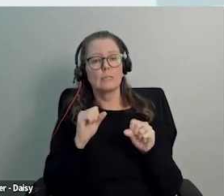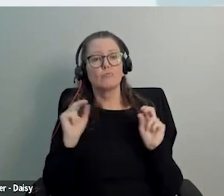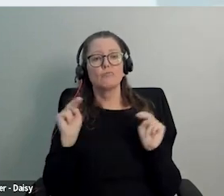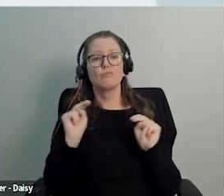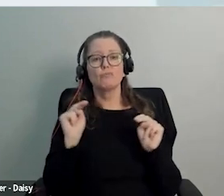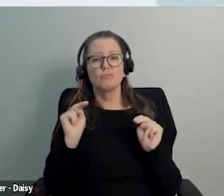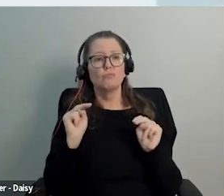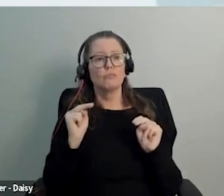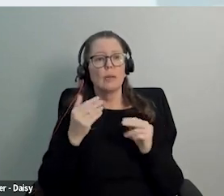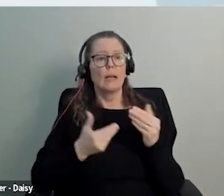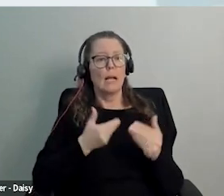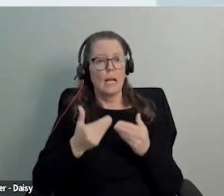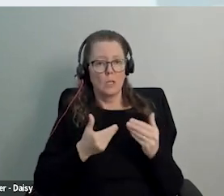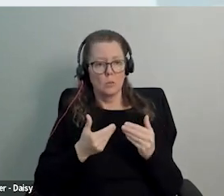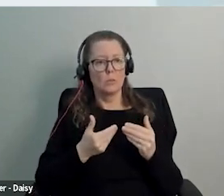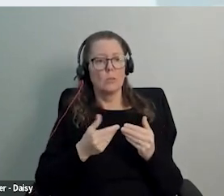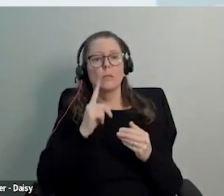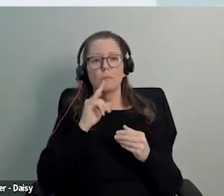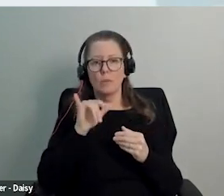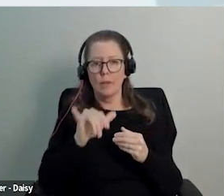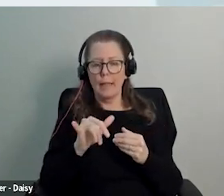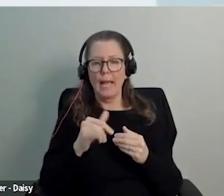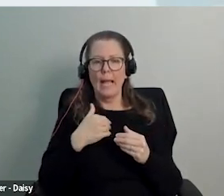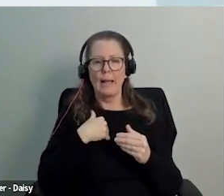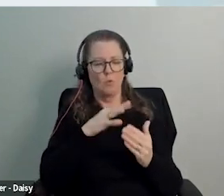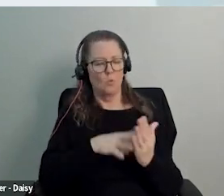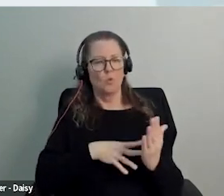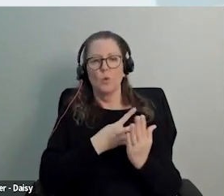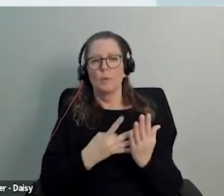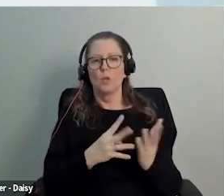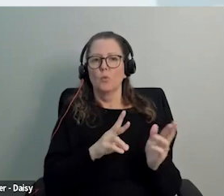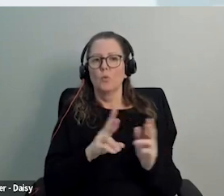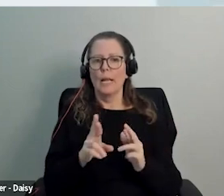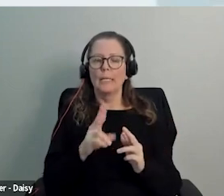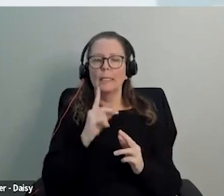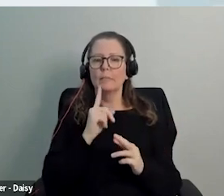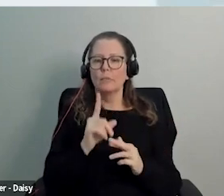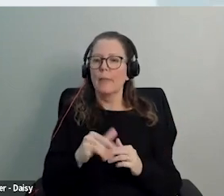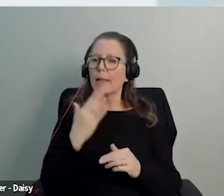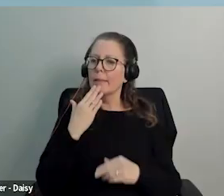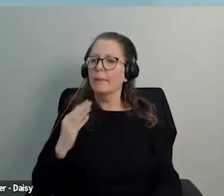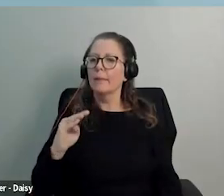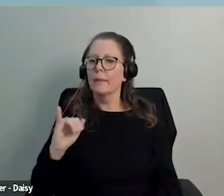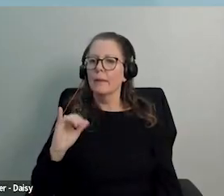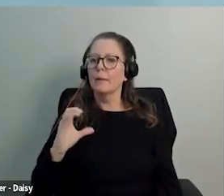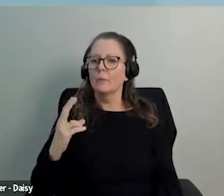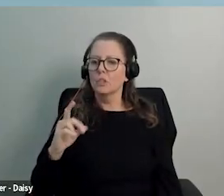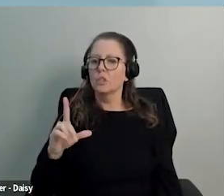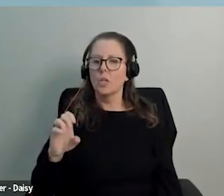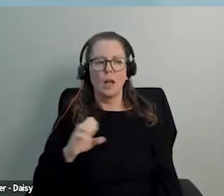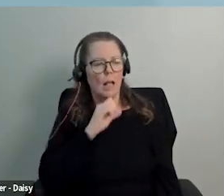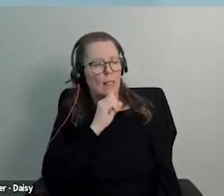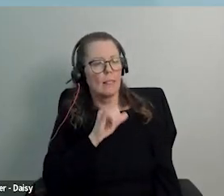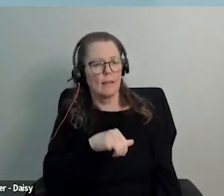uses a pre-made rubric to evaluate the interviewees. So thank you for that, Michelle. I love that.